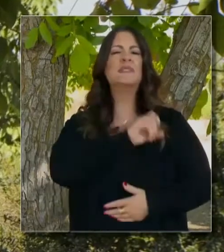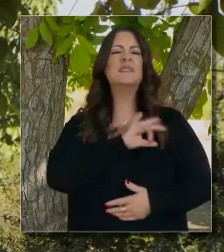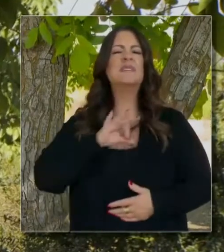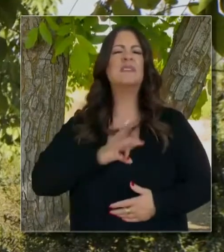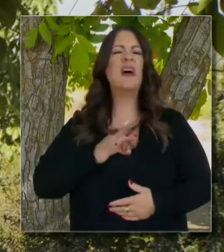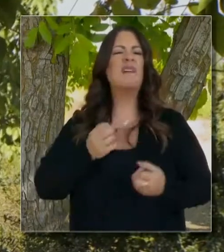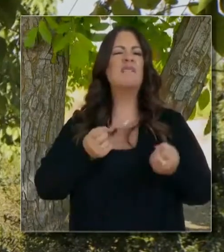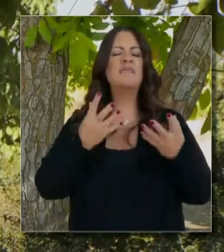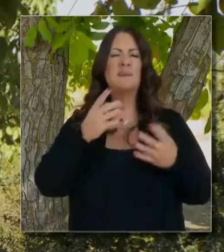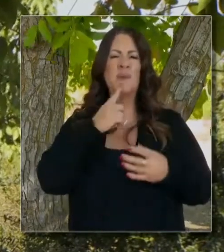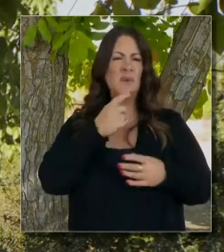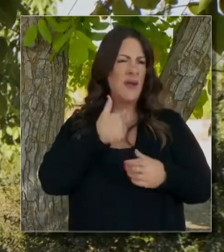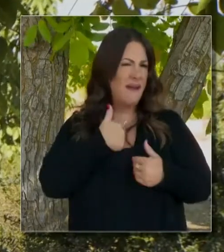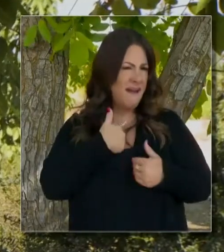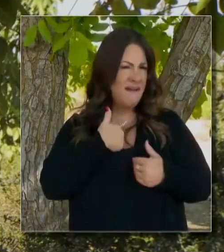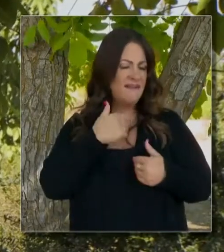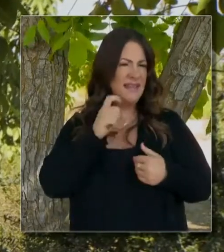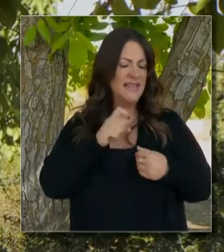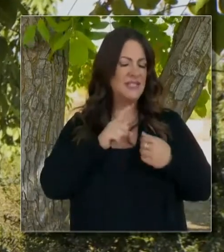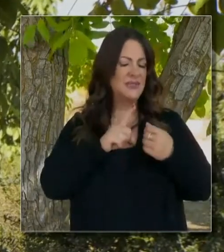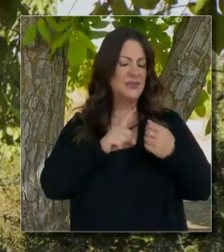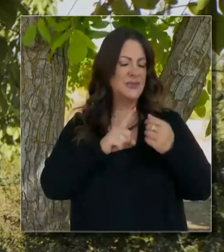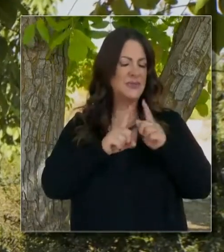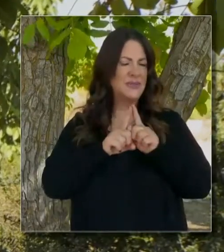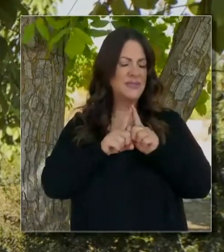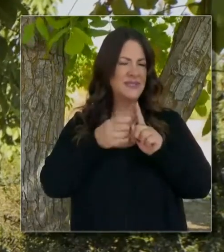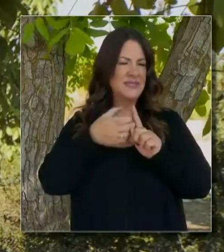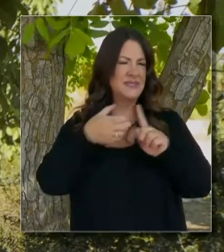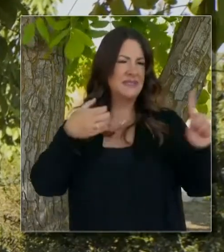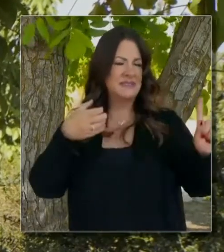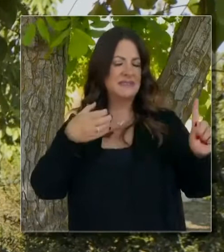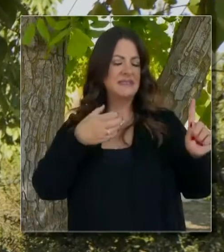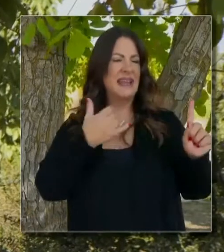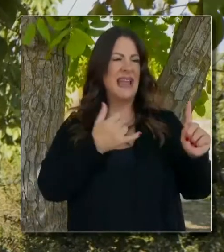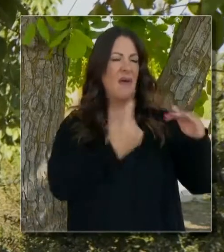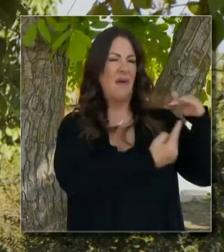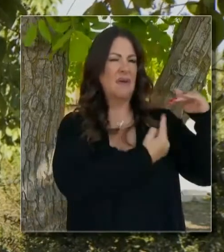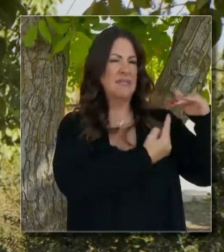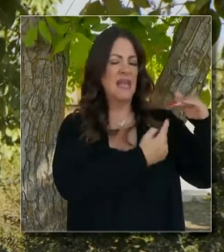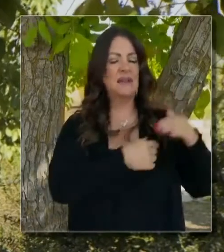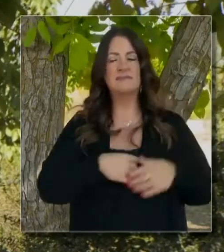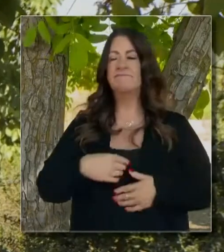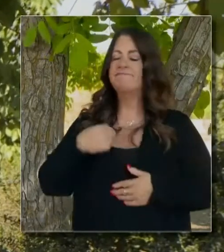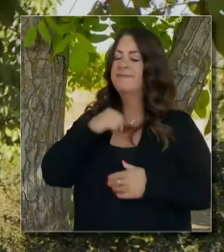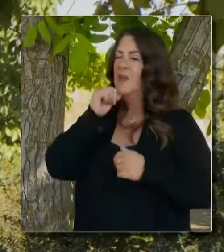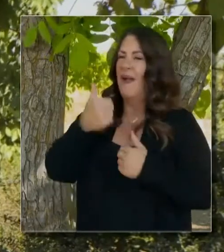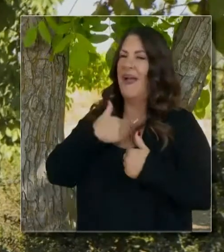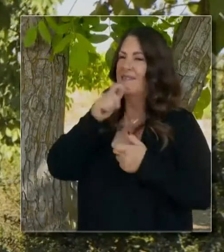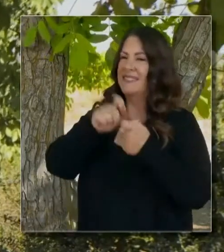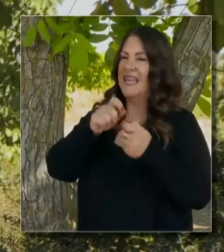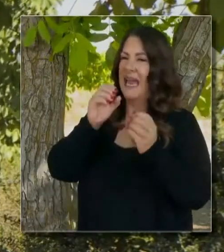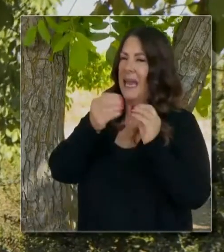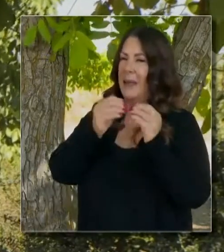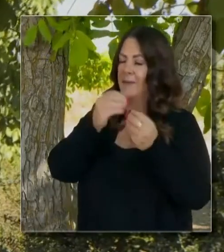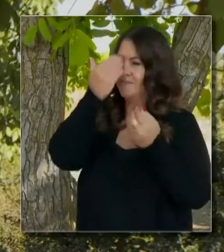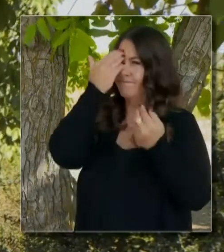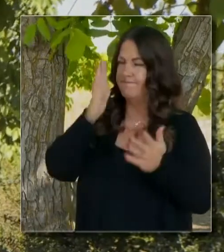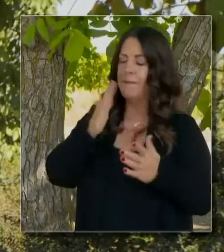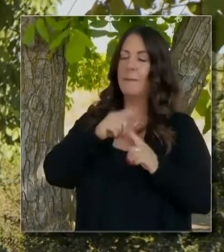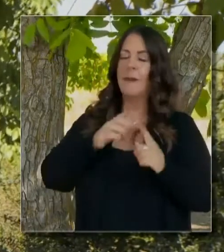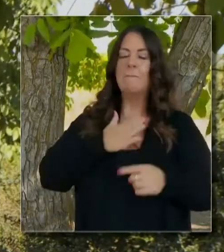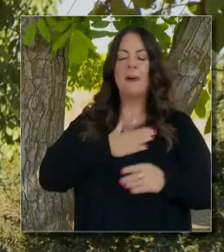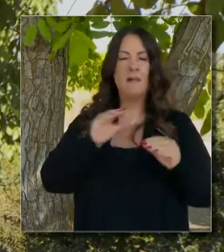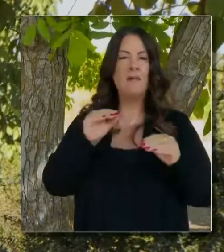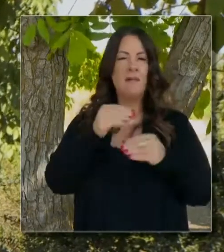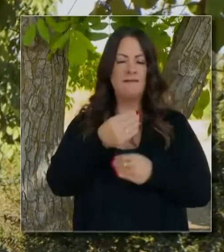I don't have that. This brand new information, everybody going through the appropriate protocols. The good news is our office,